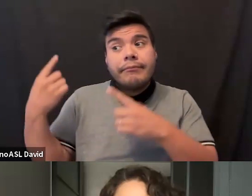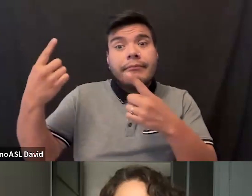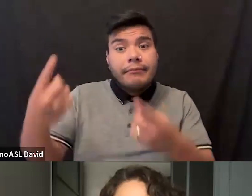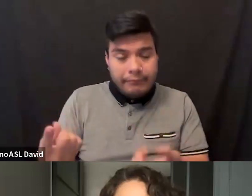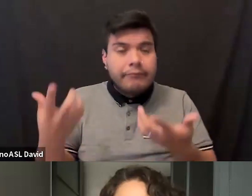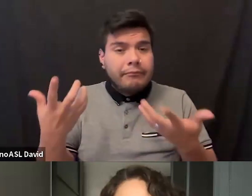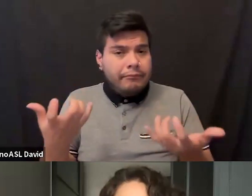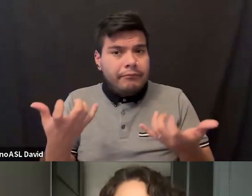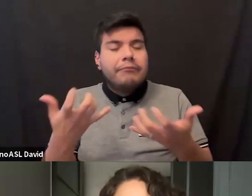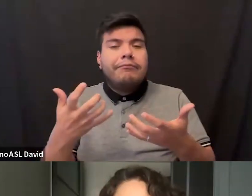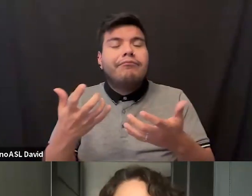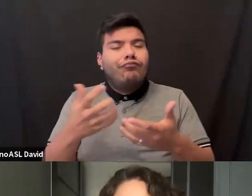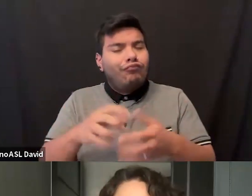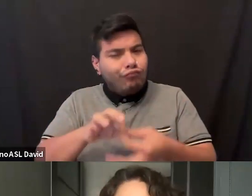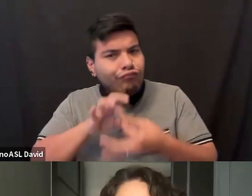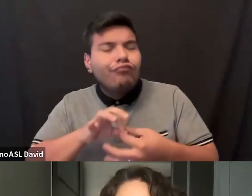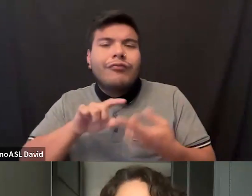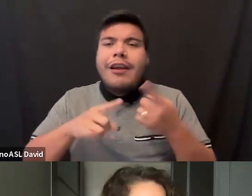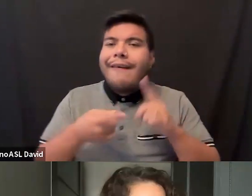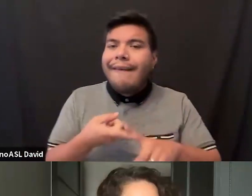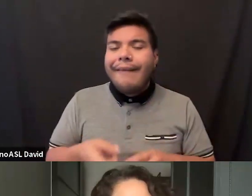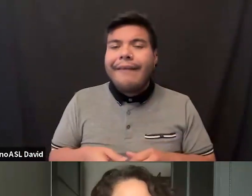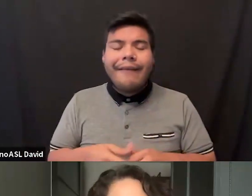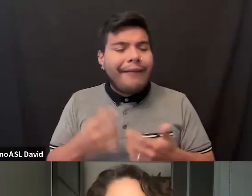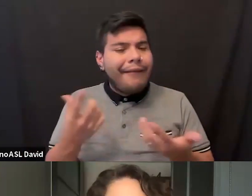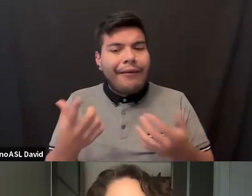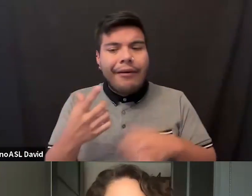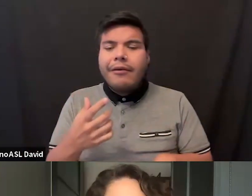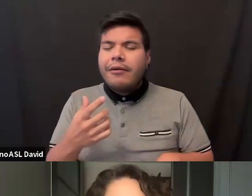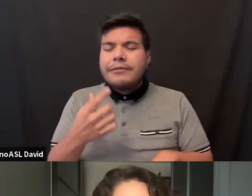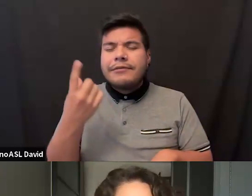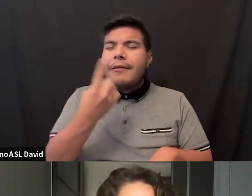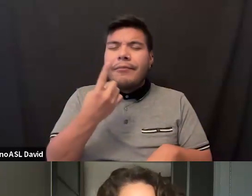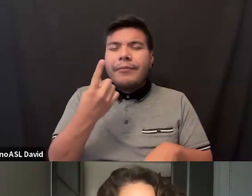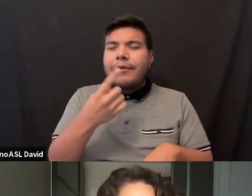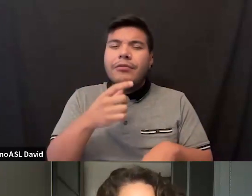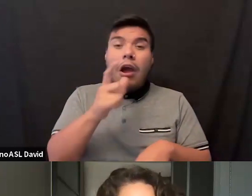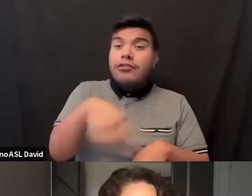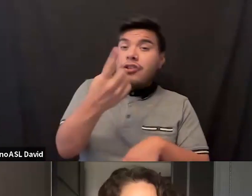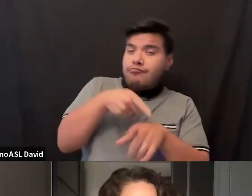became very close friends, you know, something more than the professional. There is